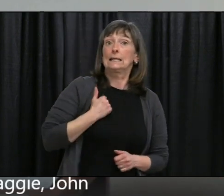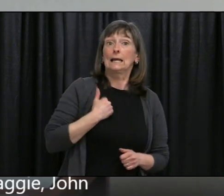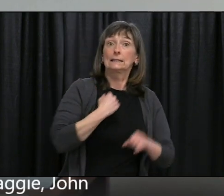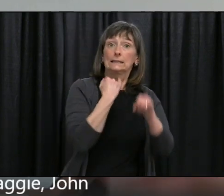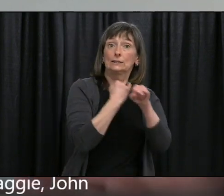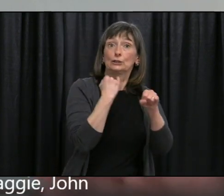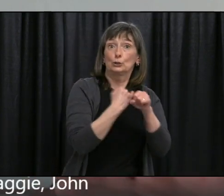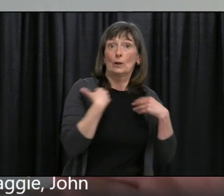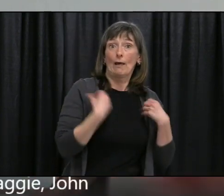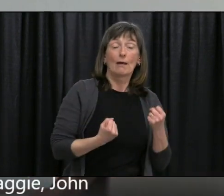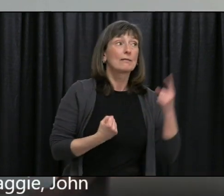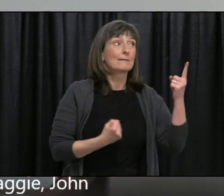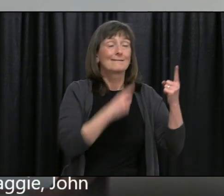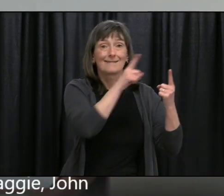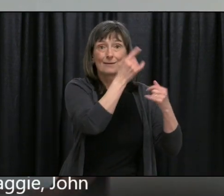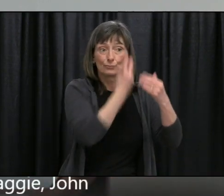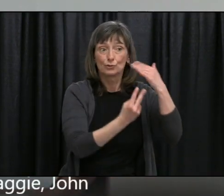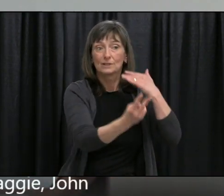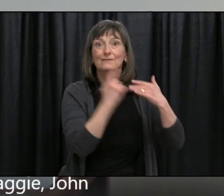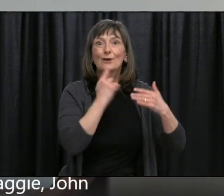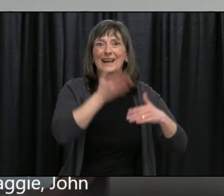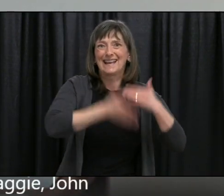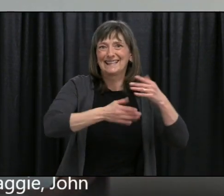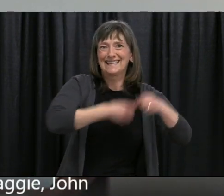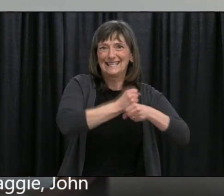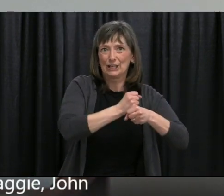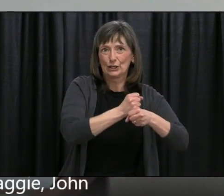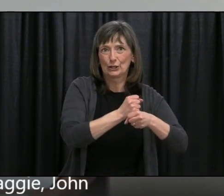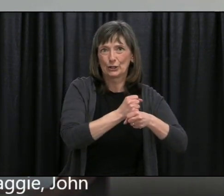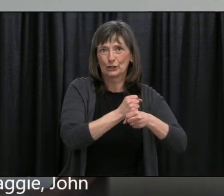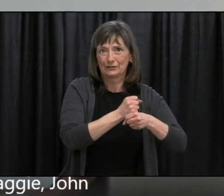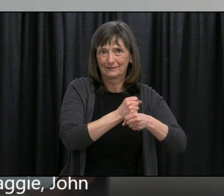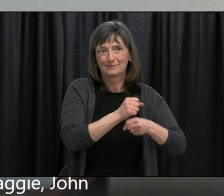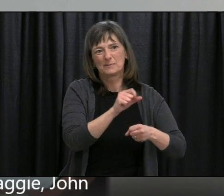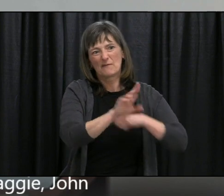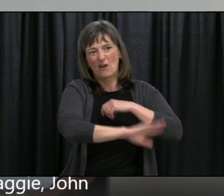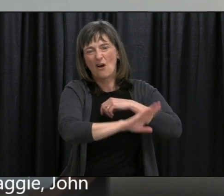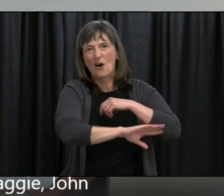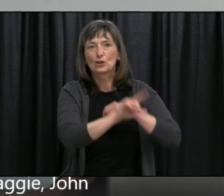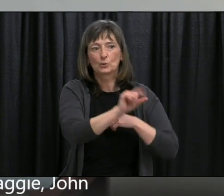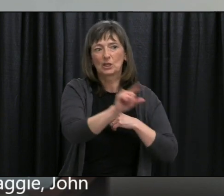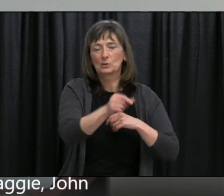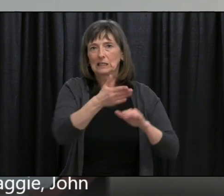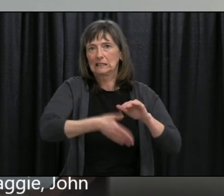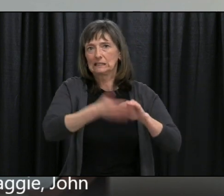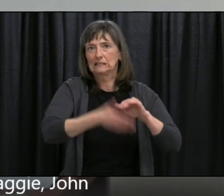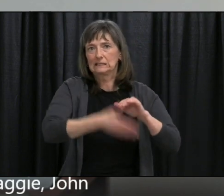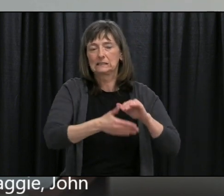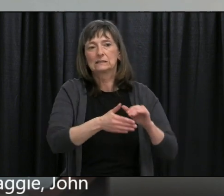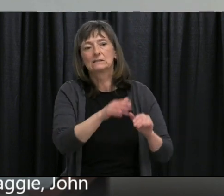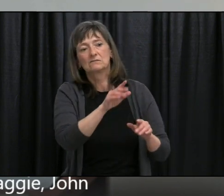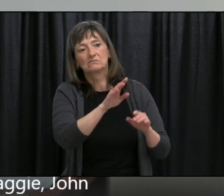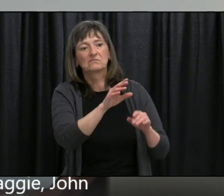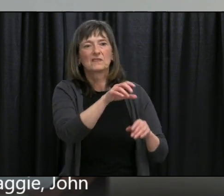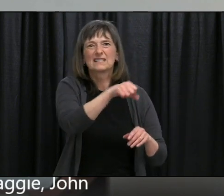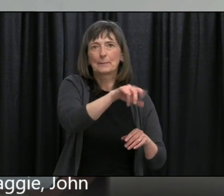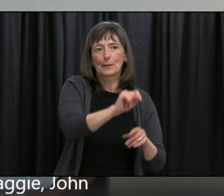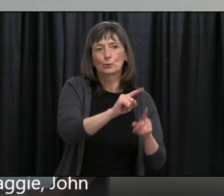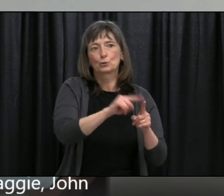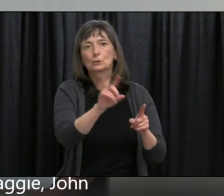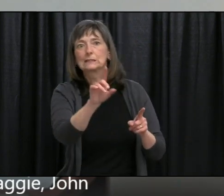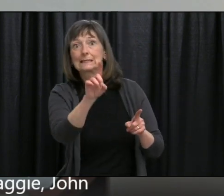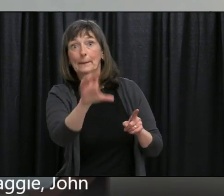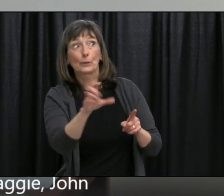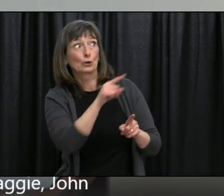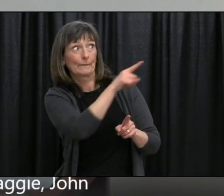Information's projections out to the end of the year, with a peak later on, sometime in the fall, depending on certain